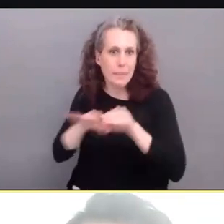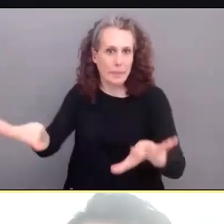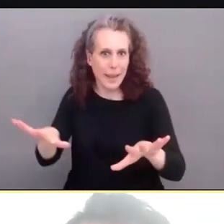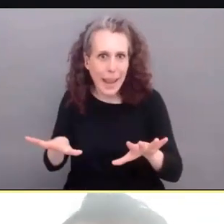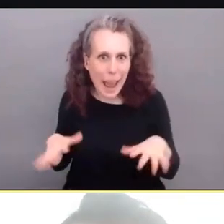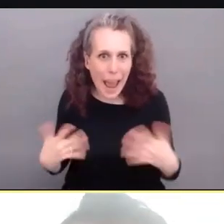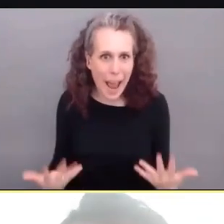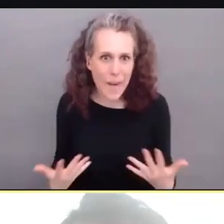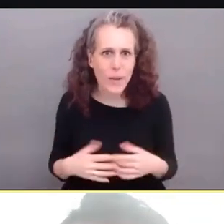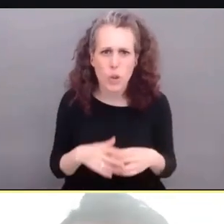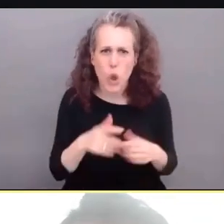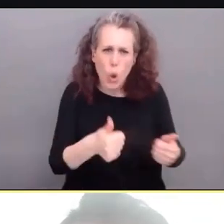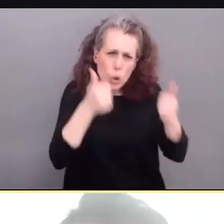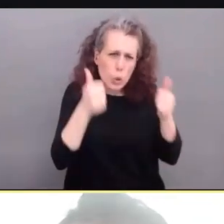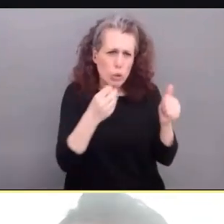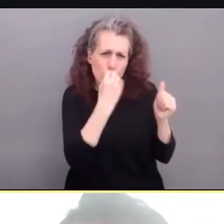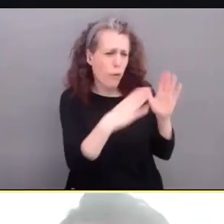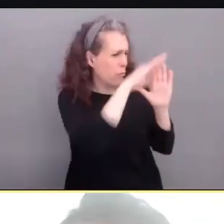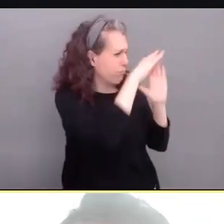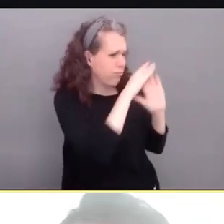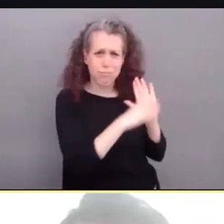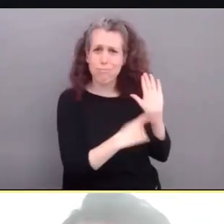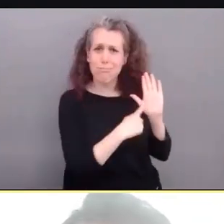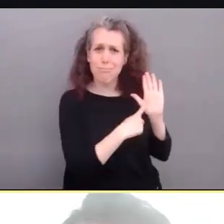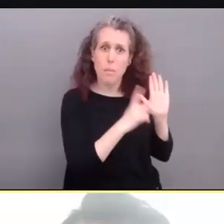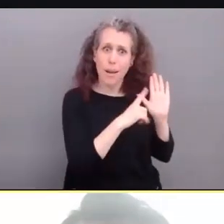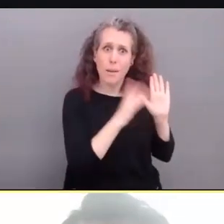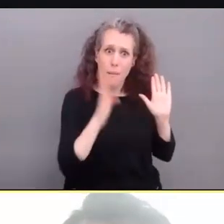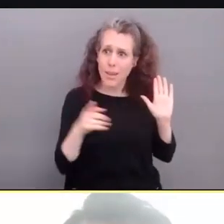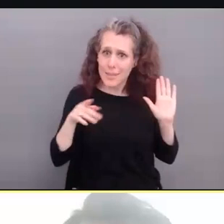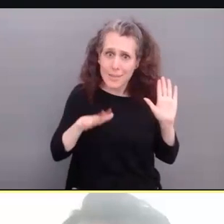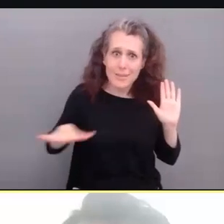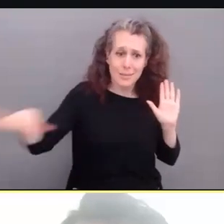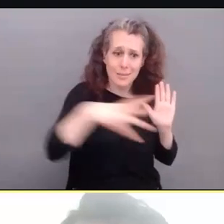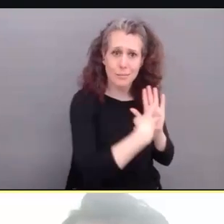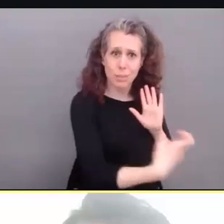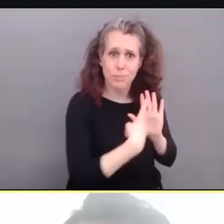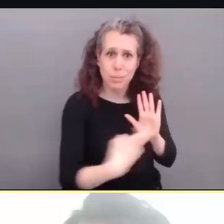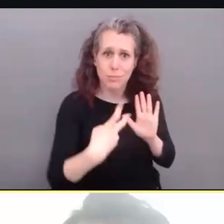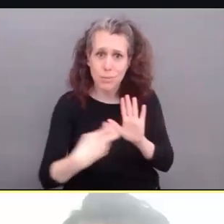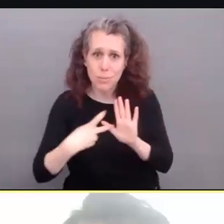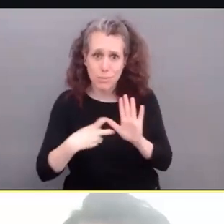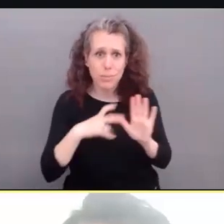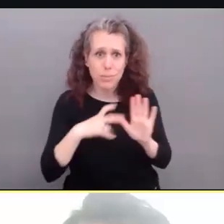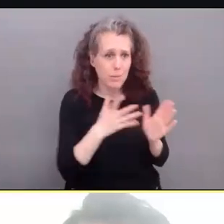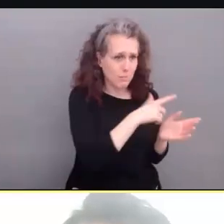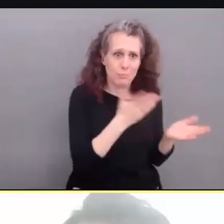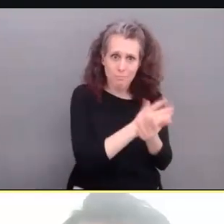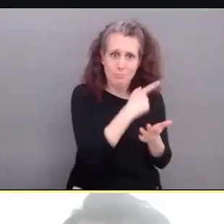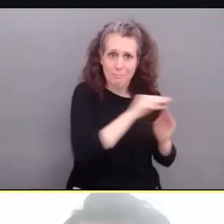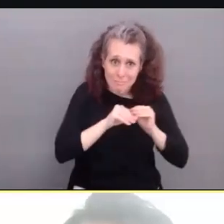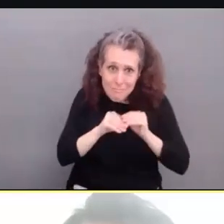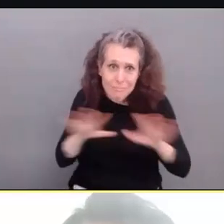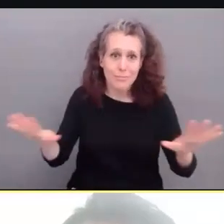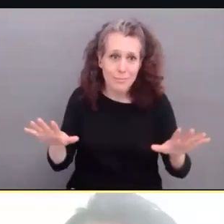very useful guide, but actually to make sure that it's used by different professionals and by policymakers, by public